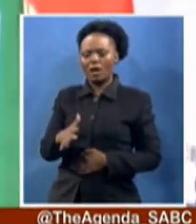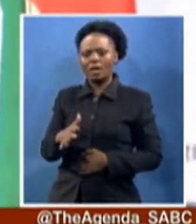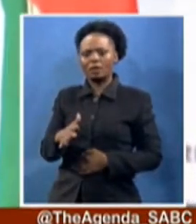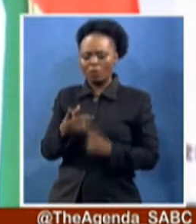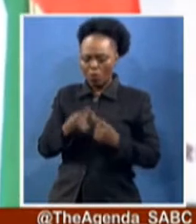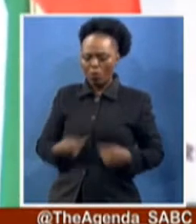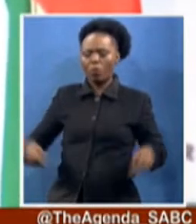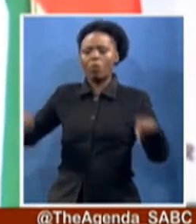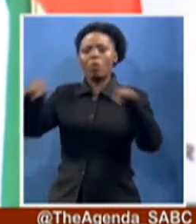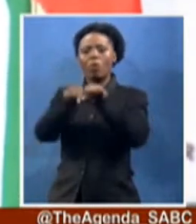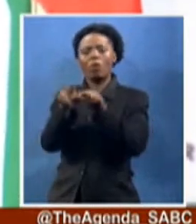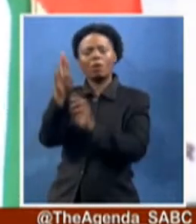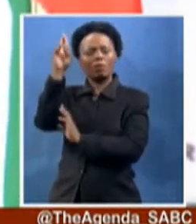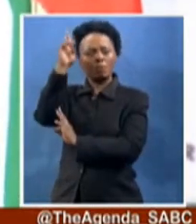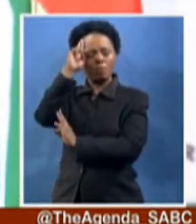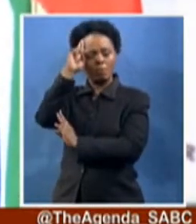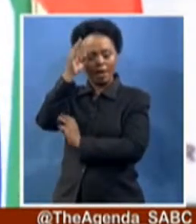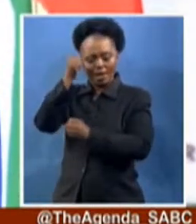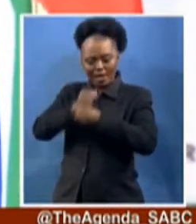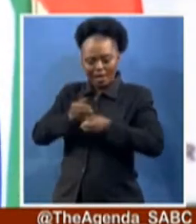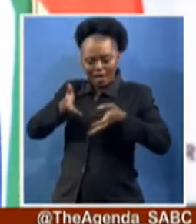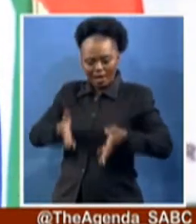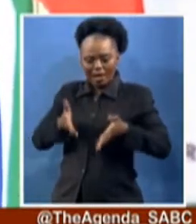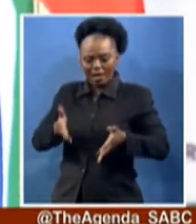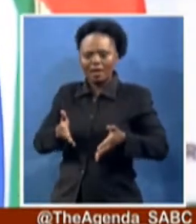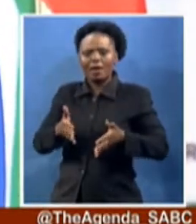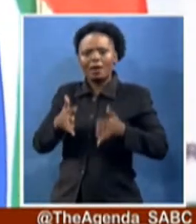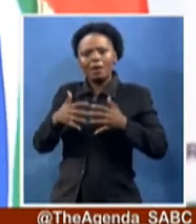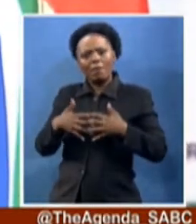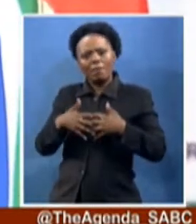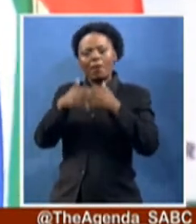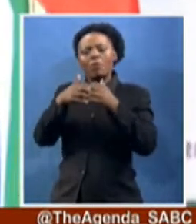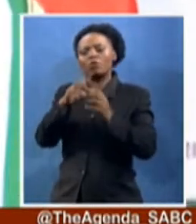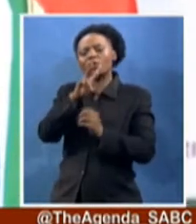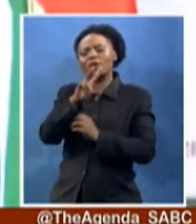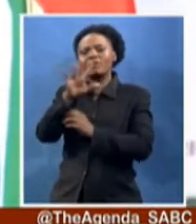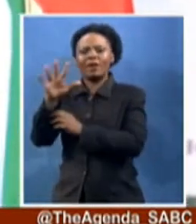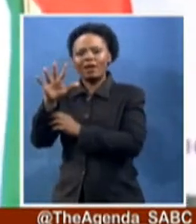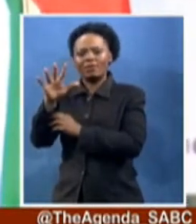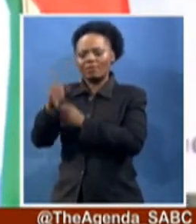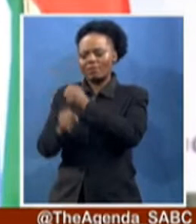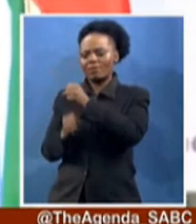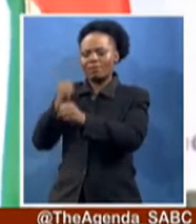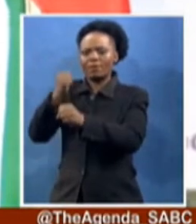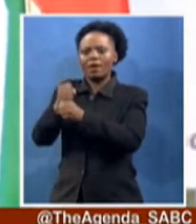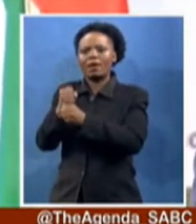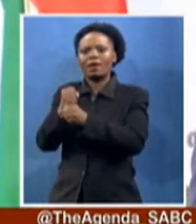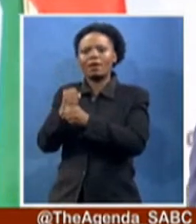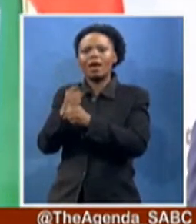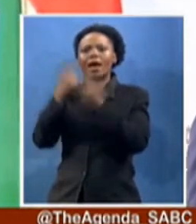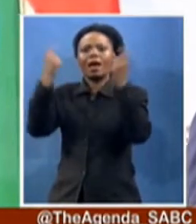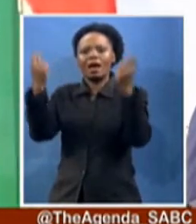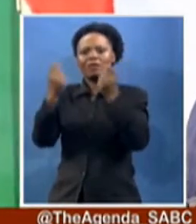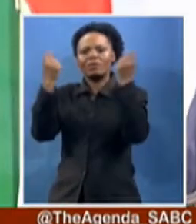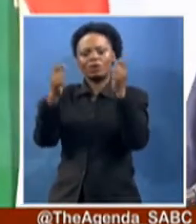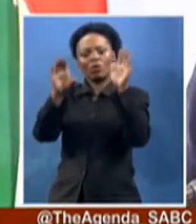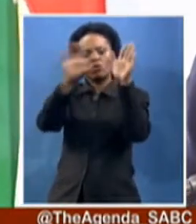25th anniversary of the Constitution of the Republic of South Africa into law.